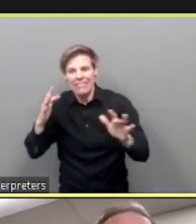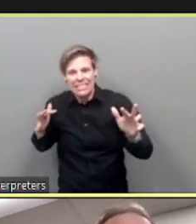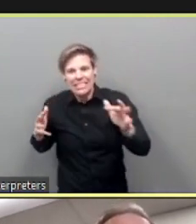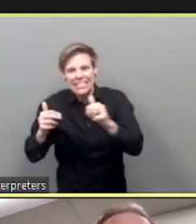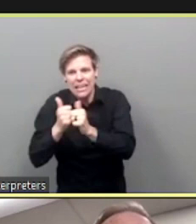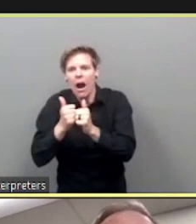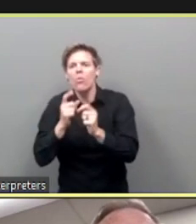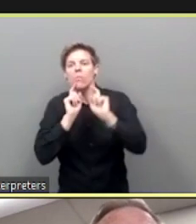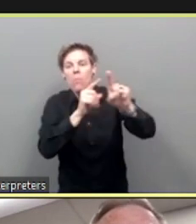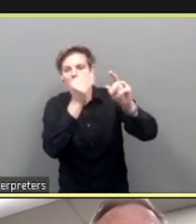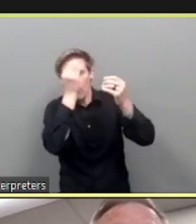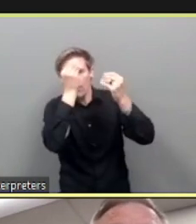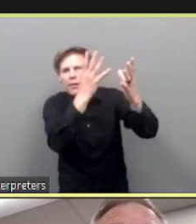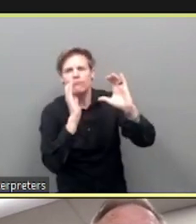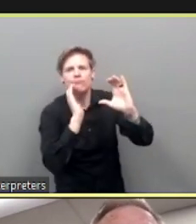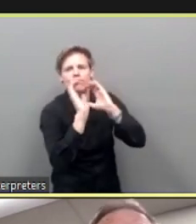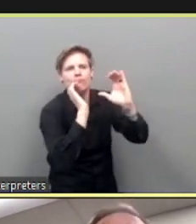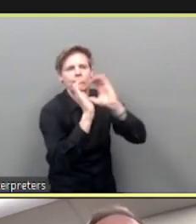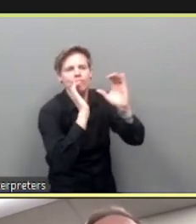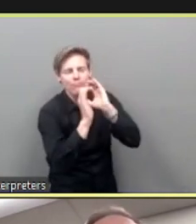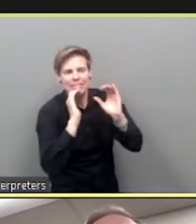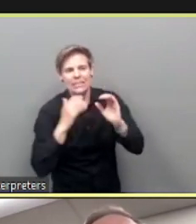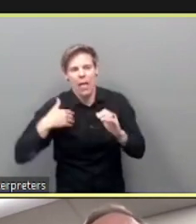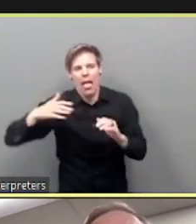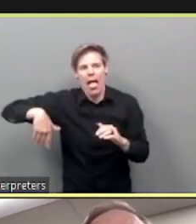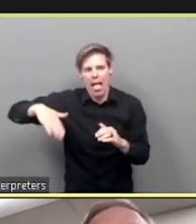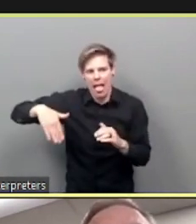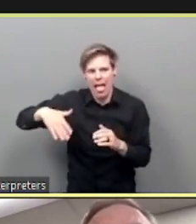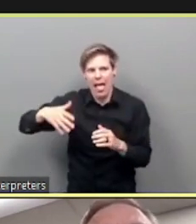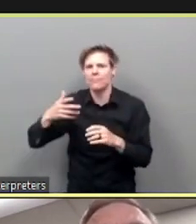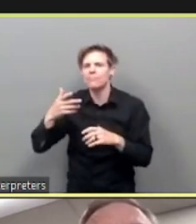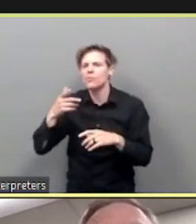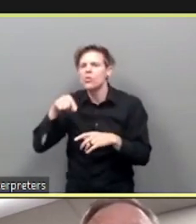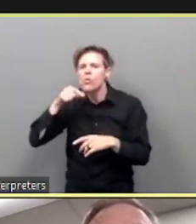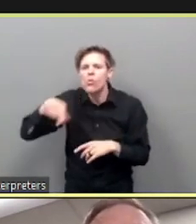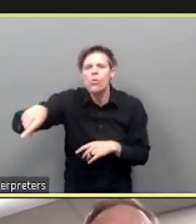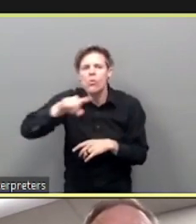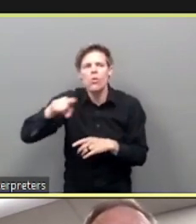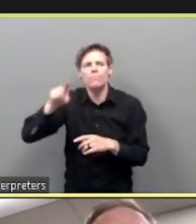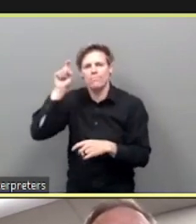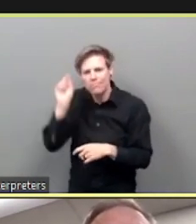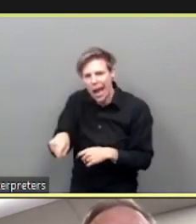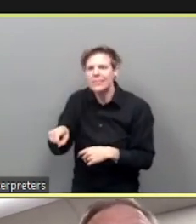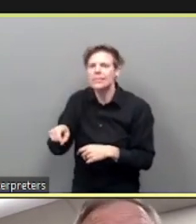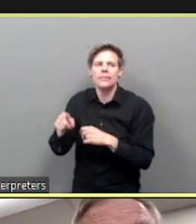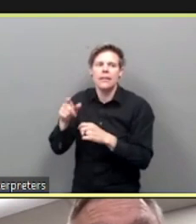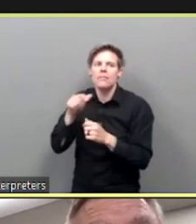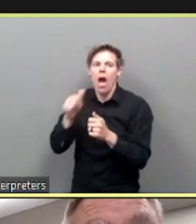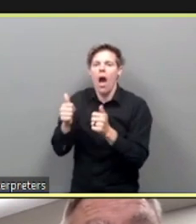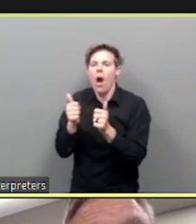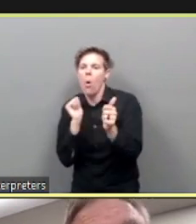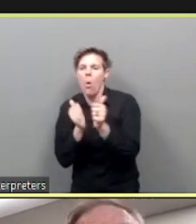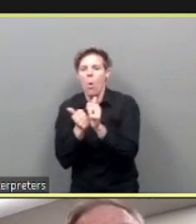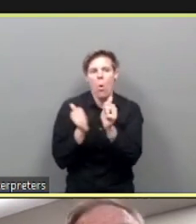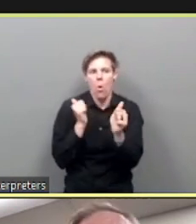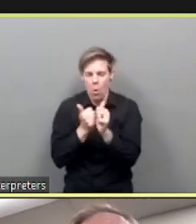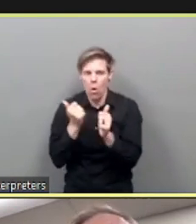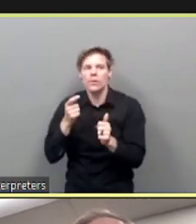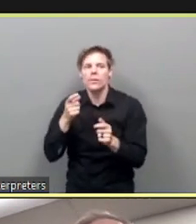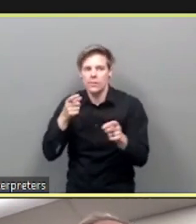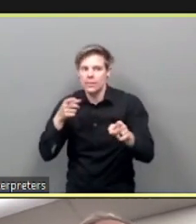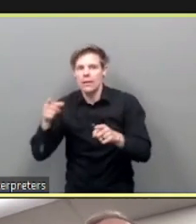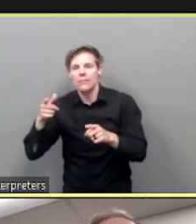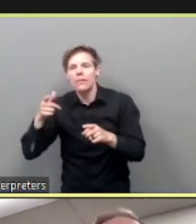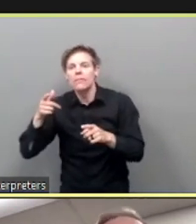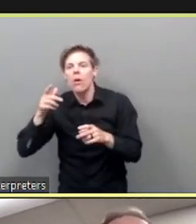levying financial penalties yet. The one thing I will say is that most of the non-reporting hospitals, but not all,